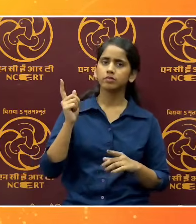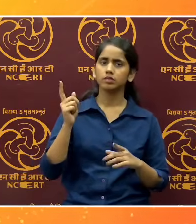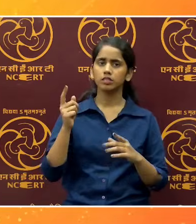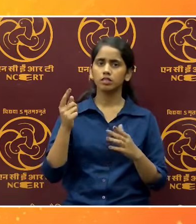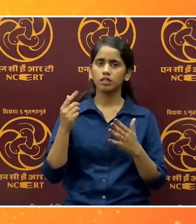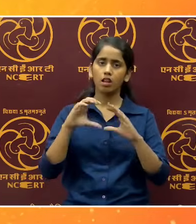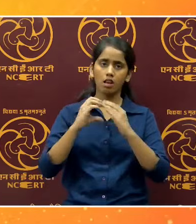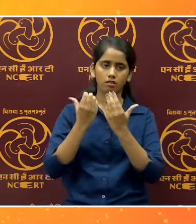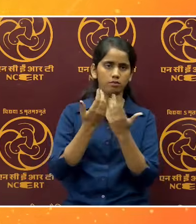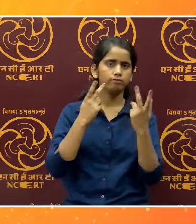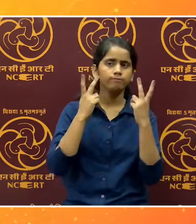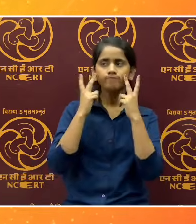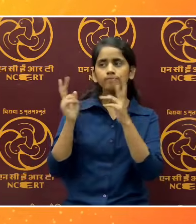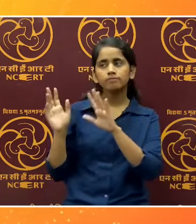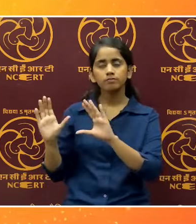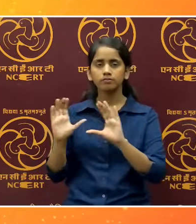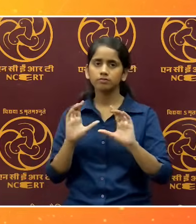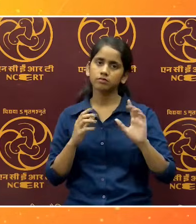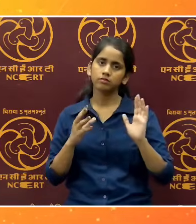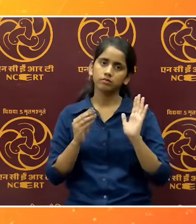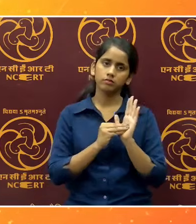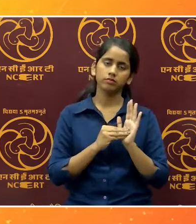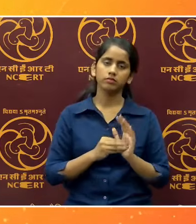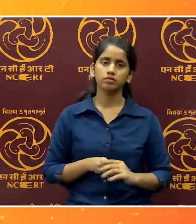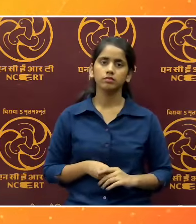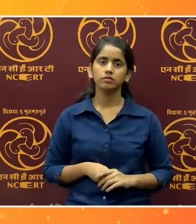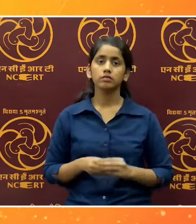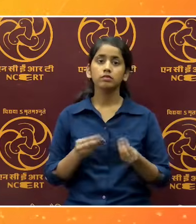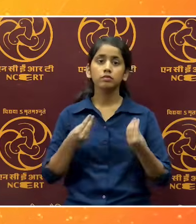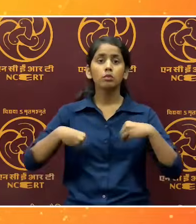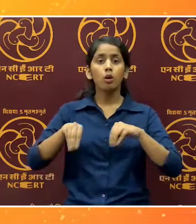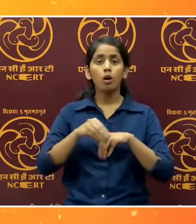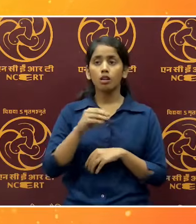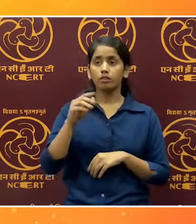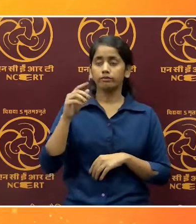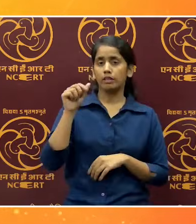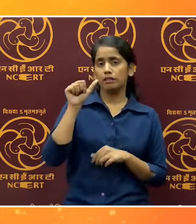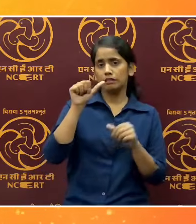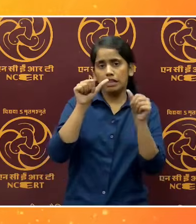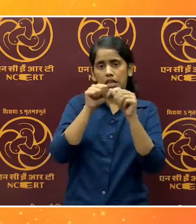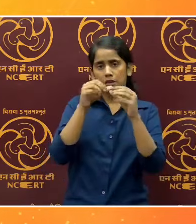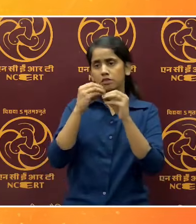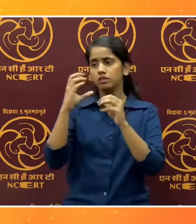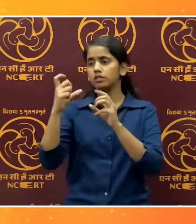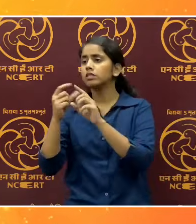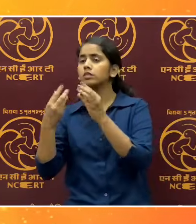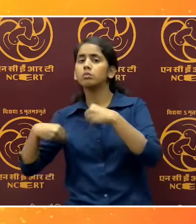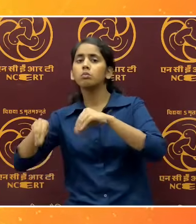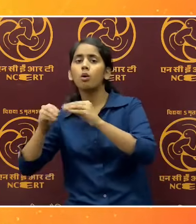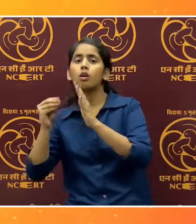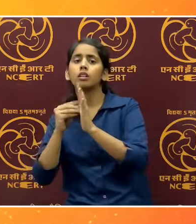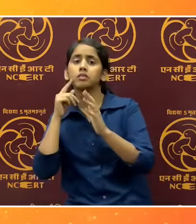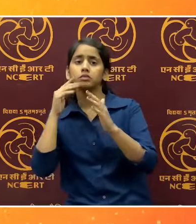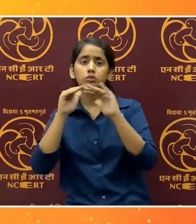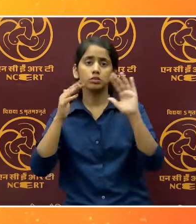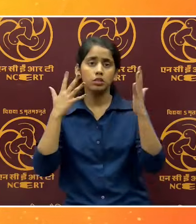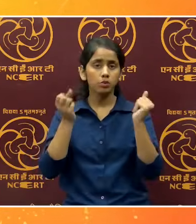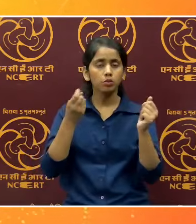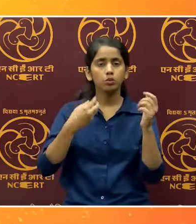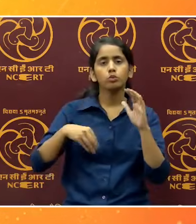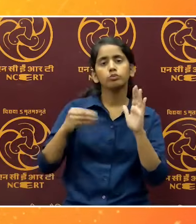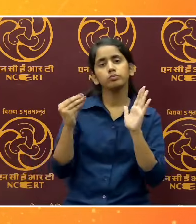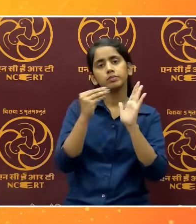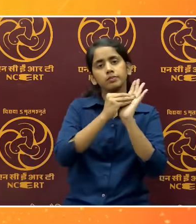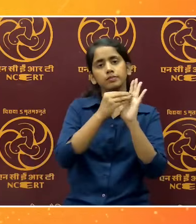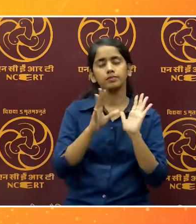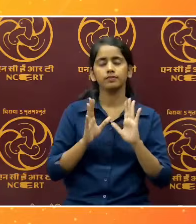your classroom. Okay. Yes. So, more options could be added in this if the student requires, and the student can